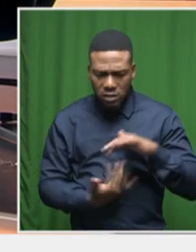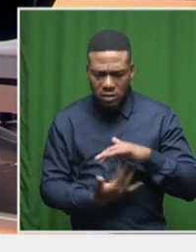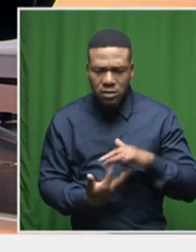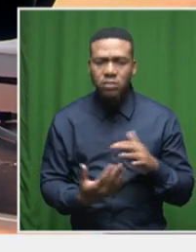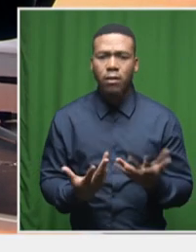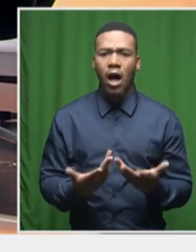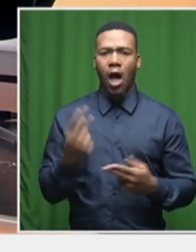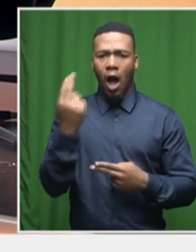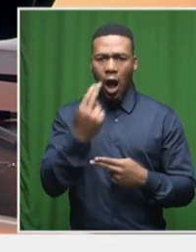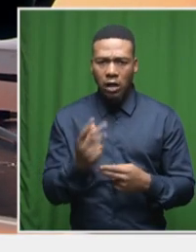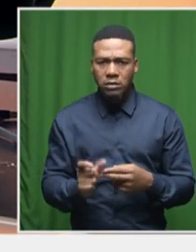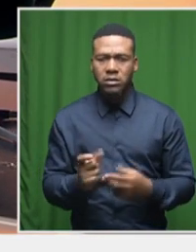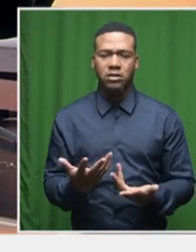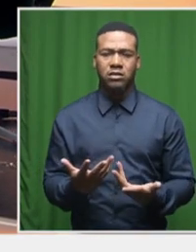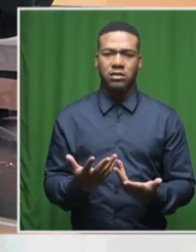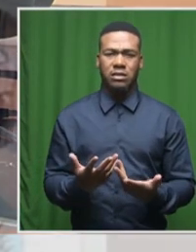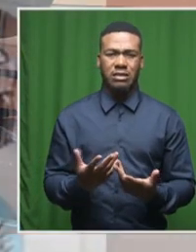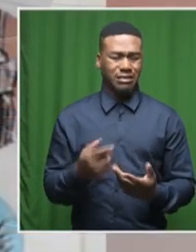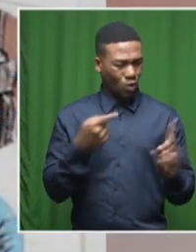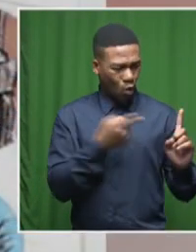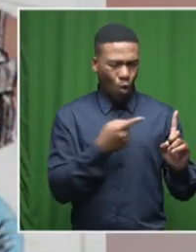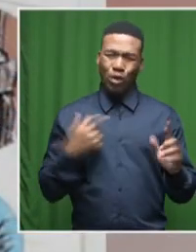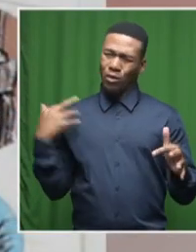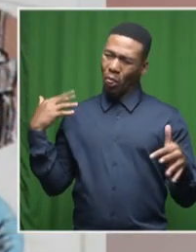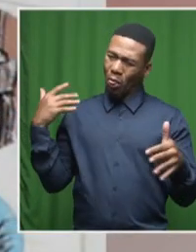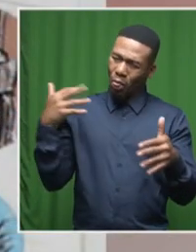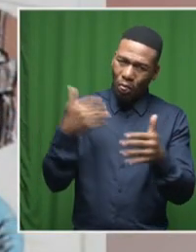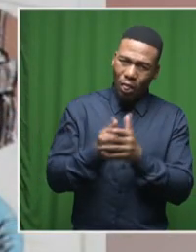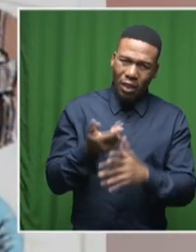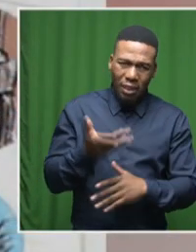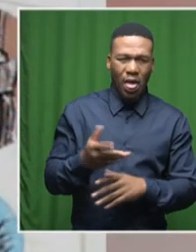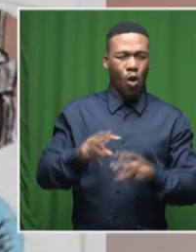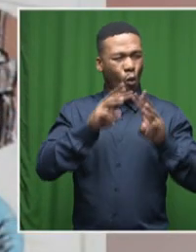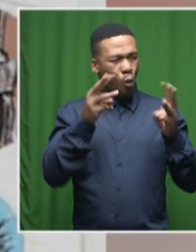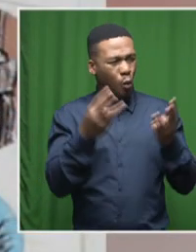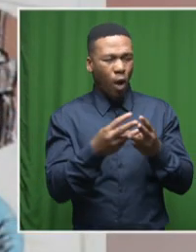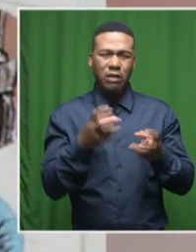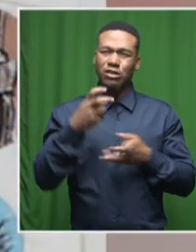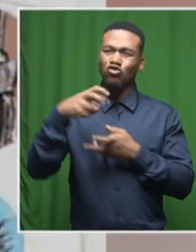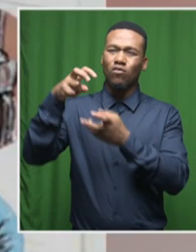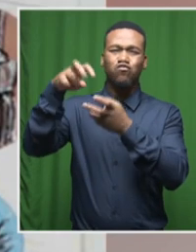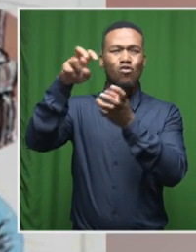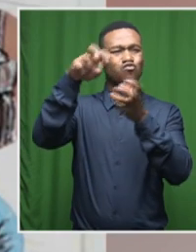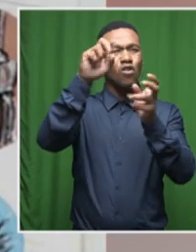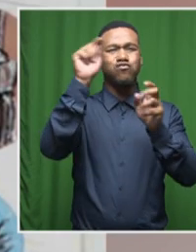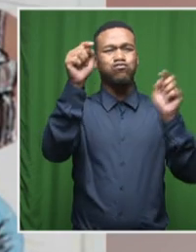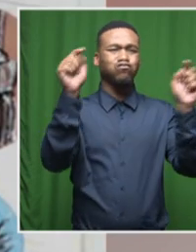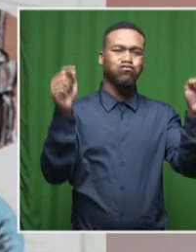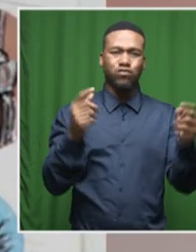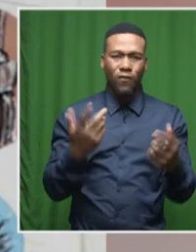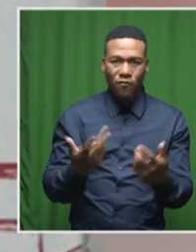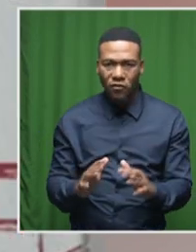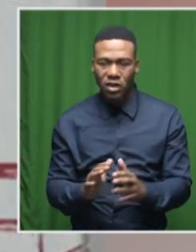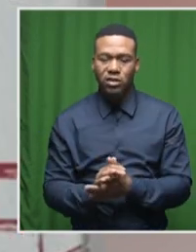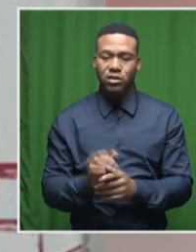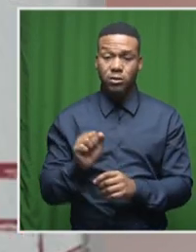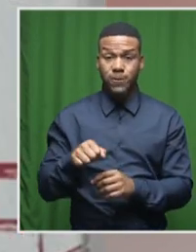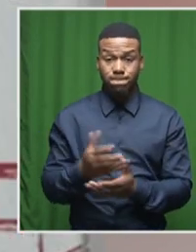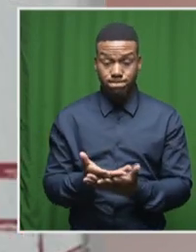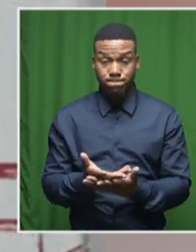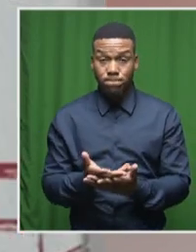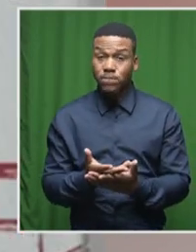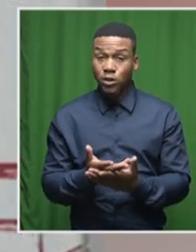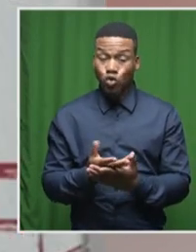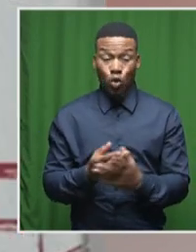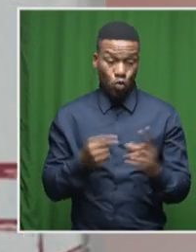Fuba days, he's been there and yeah. he's traveled the world. So we thought that this is the person that these artists need to